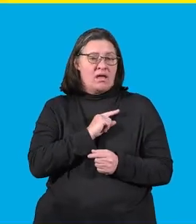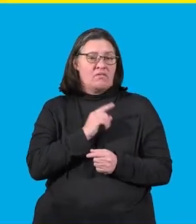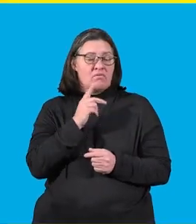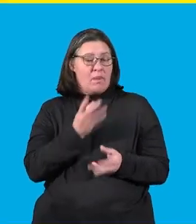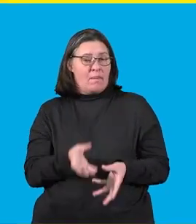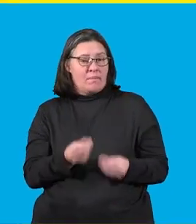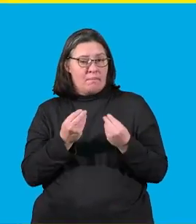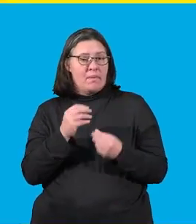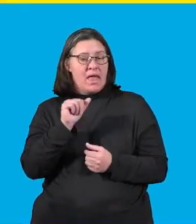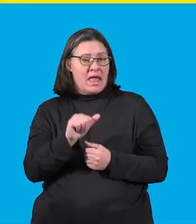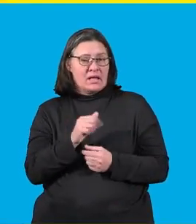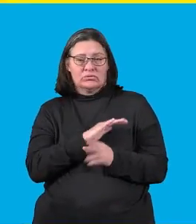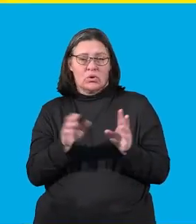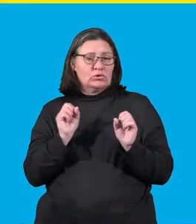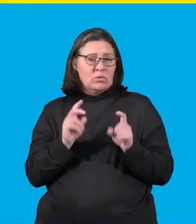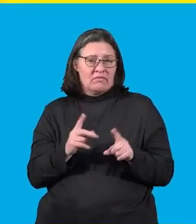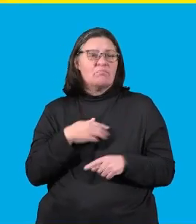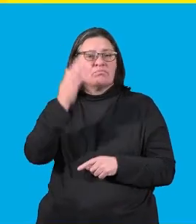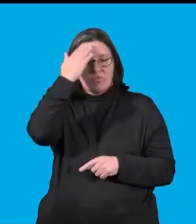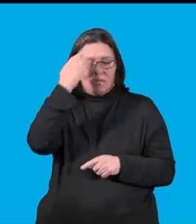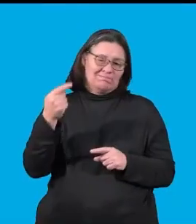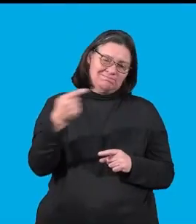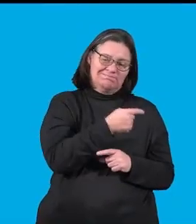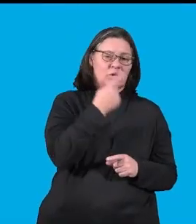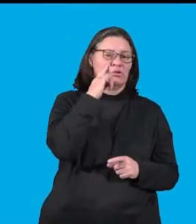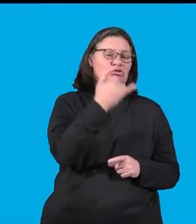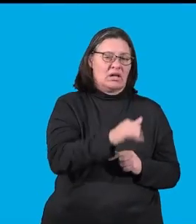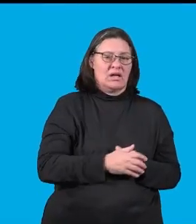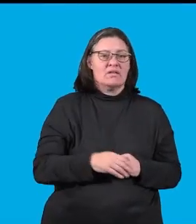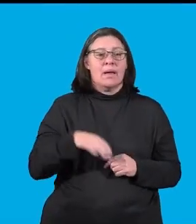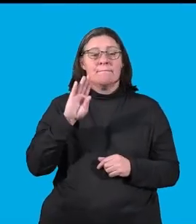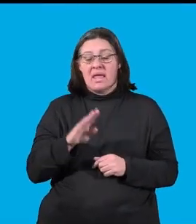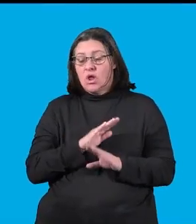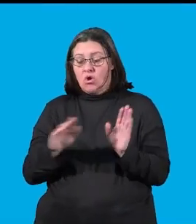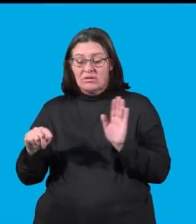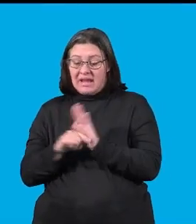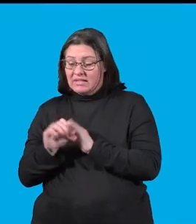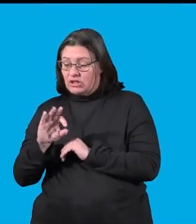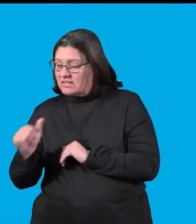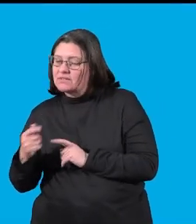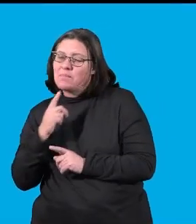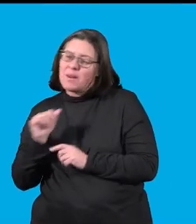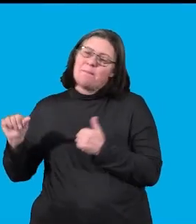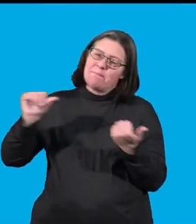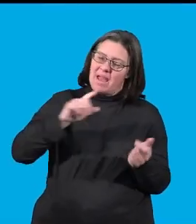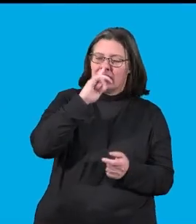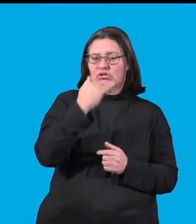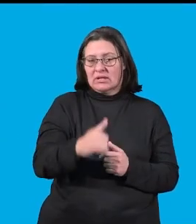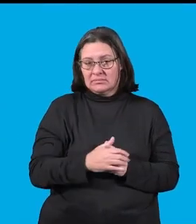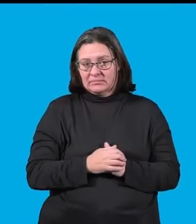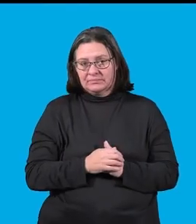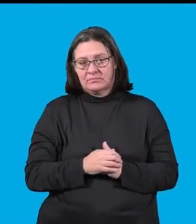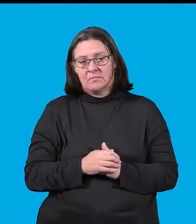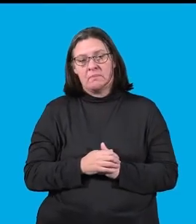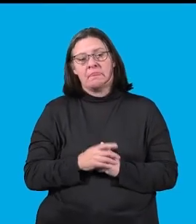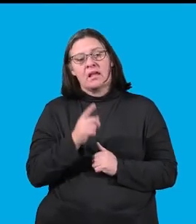if you know you get an answer for A that's not 12, you need to go back and check. If you get an answer for B that's not negative 36, we need to go